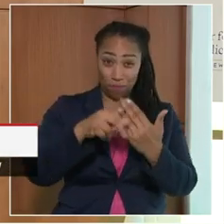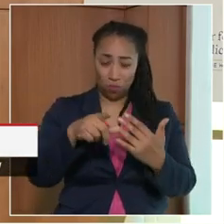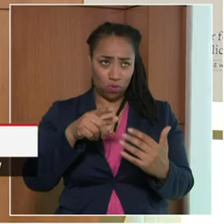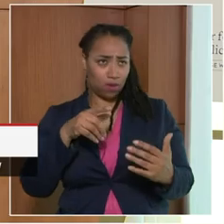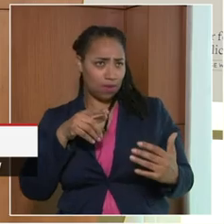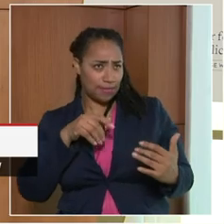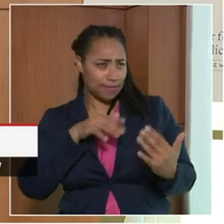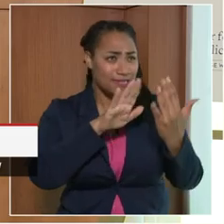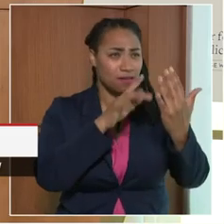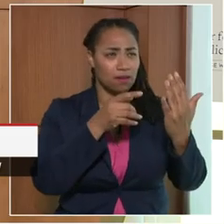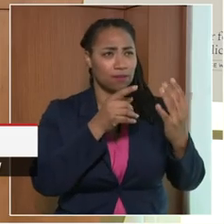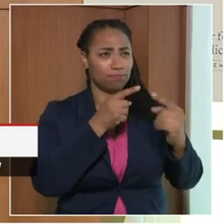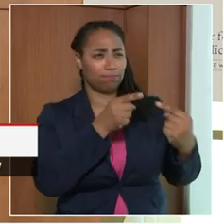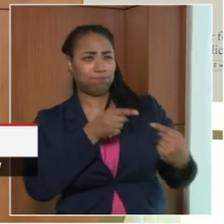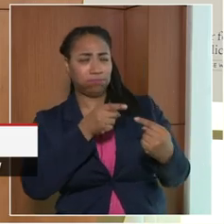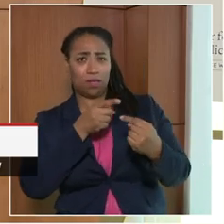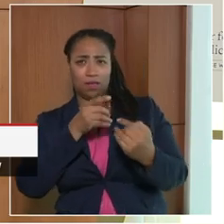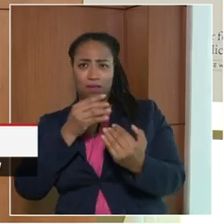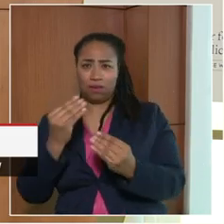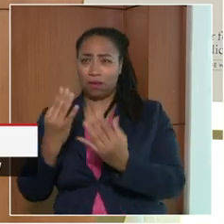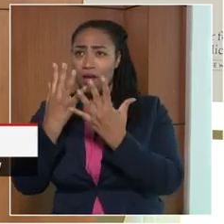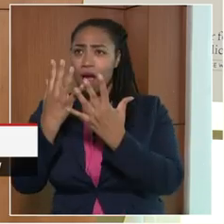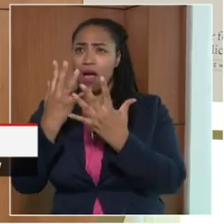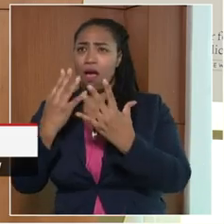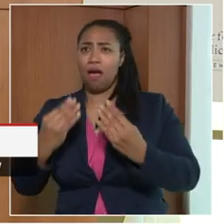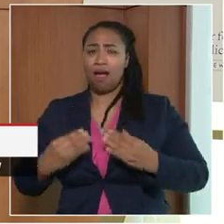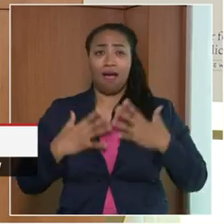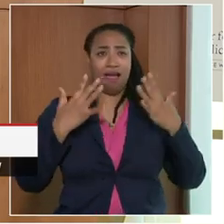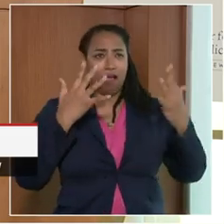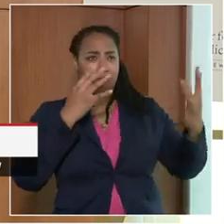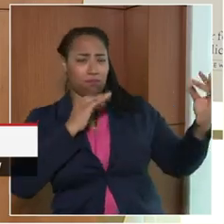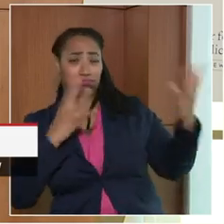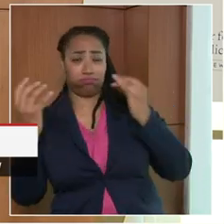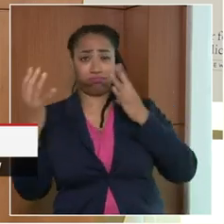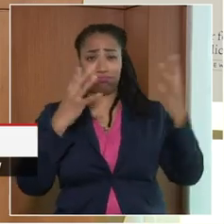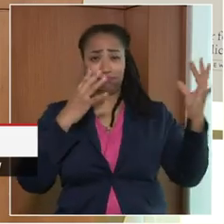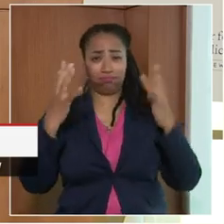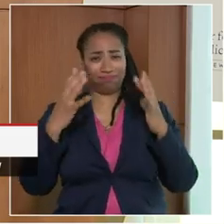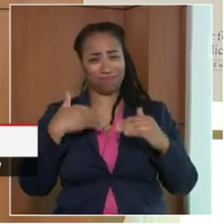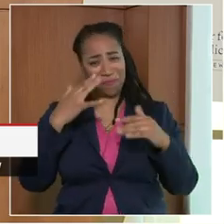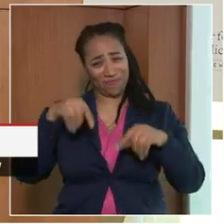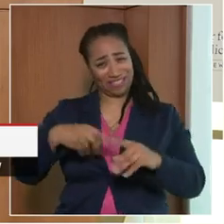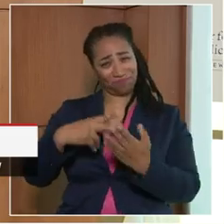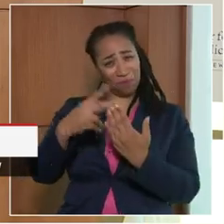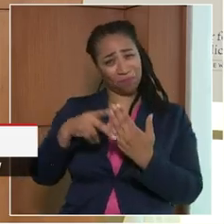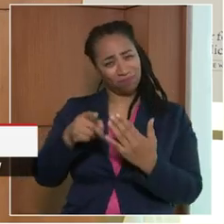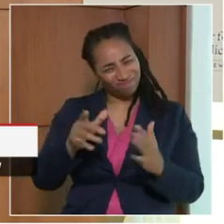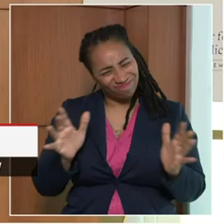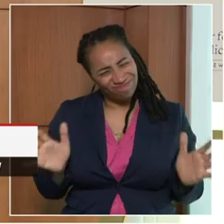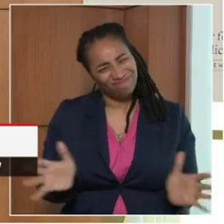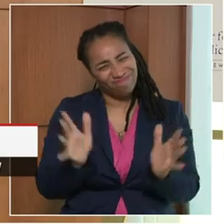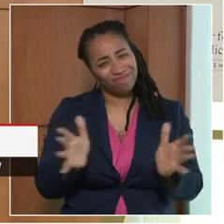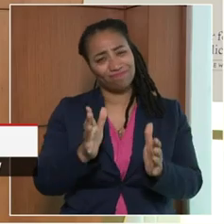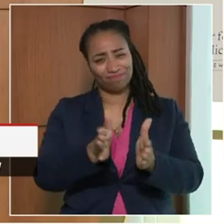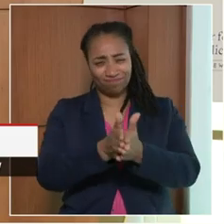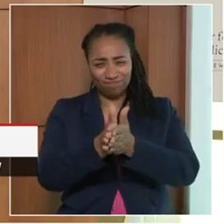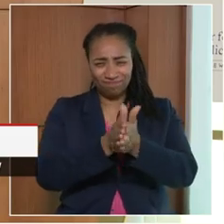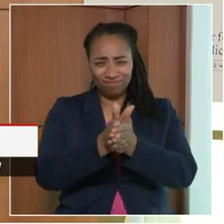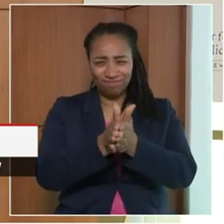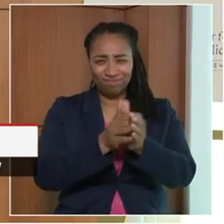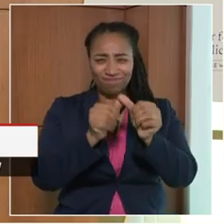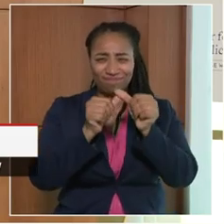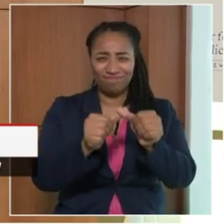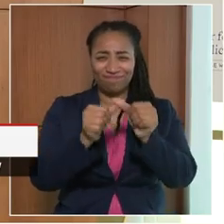it inspires you and deepens your passion for this great work. Congratulations on